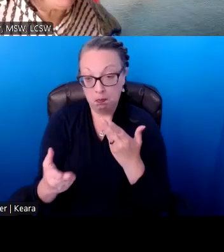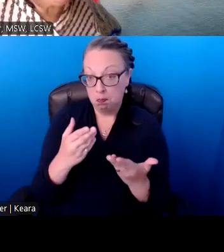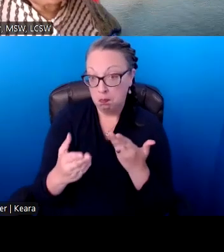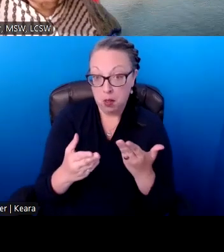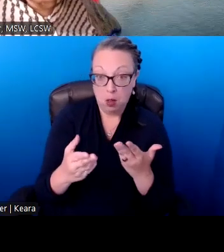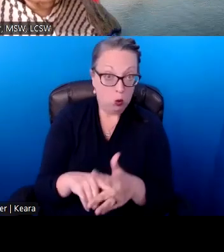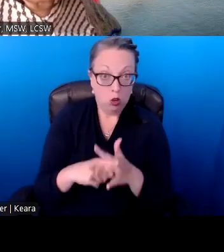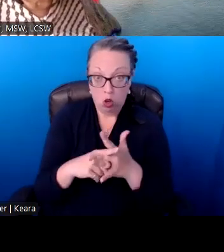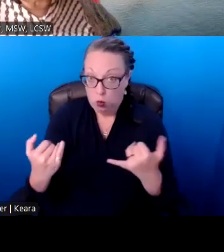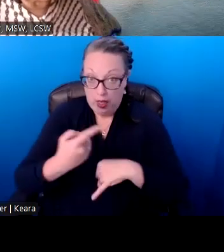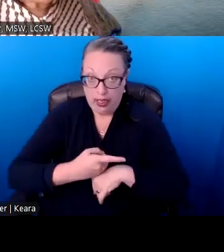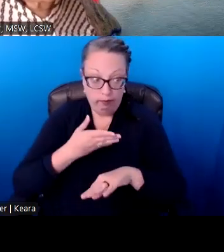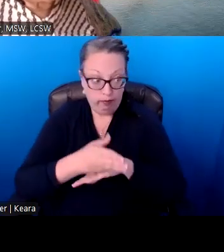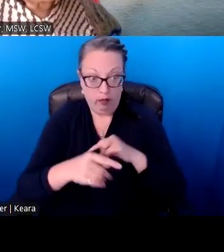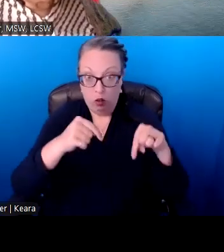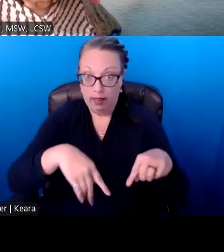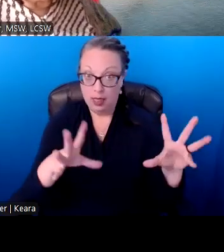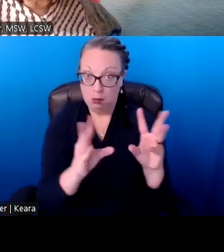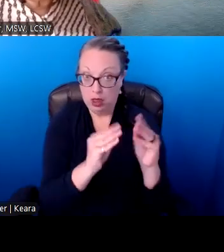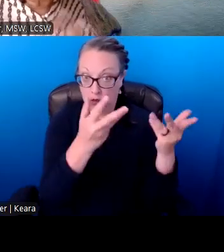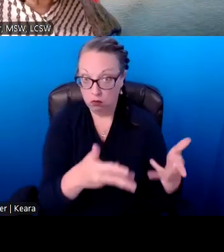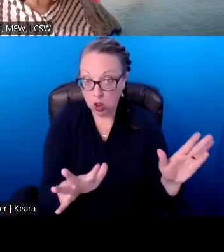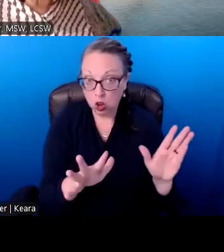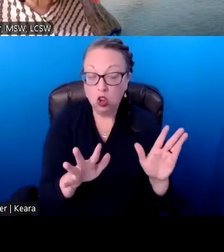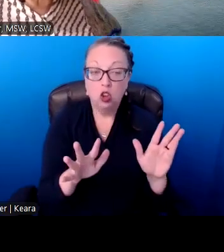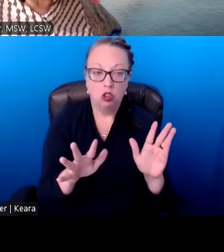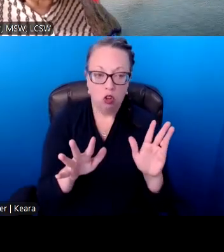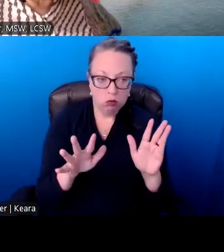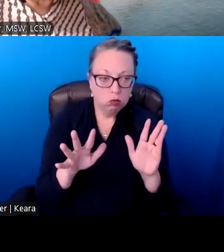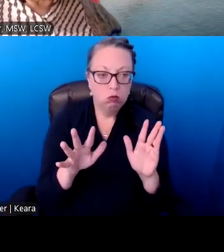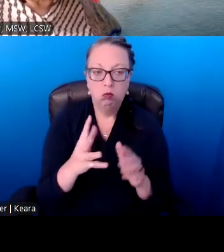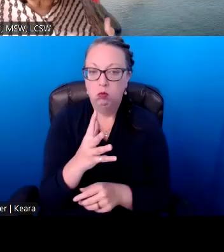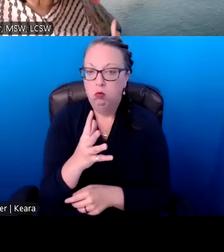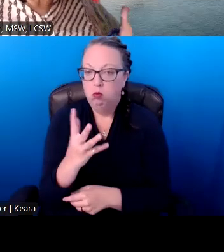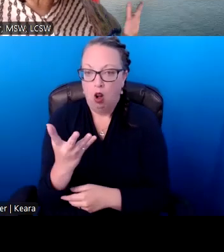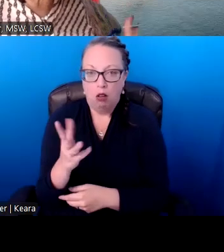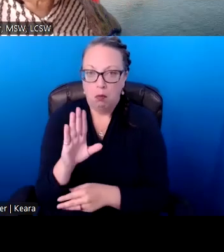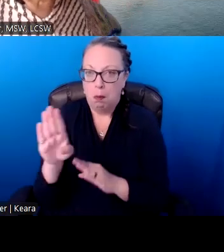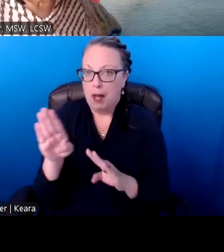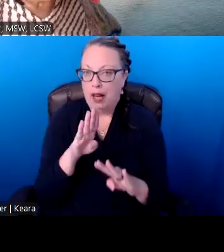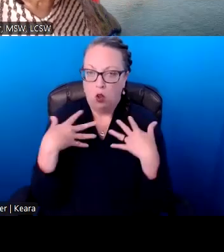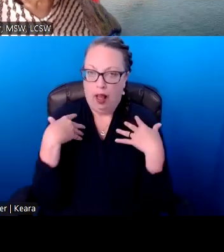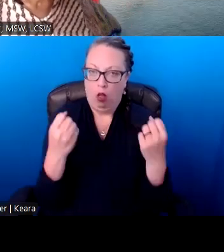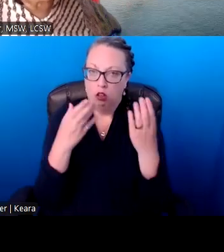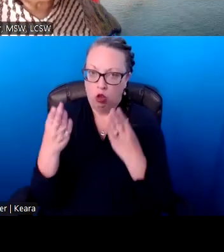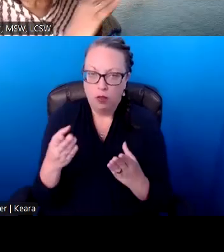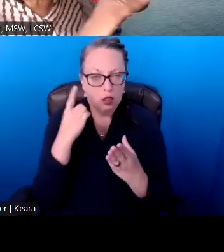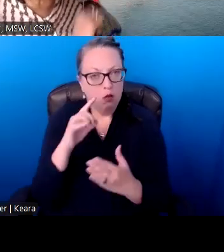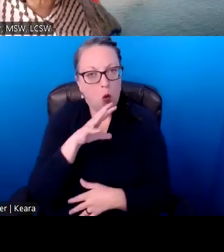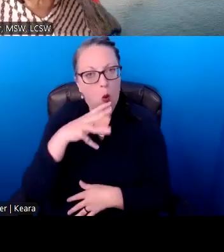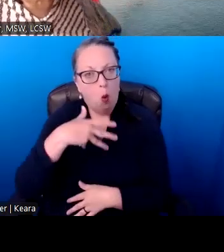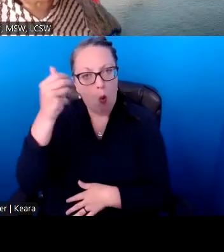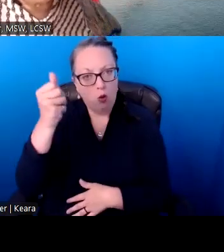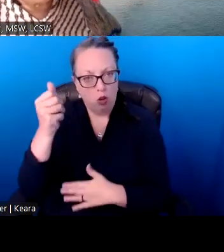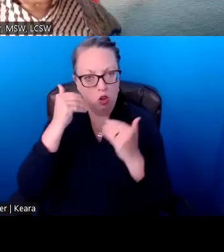after this webinar on the state of behavioral health services for older adults. What are